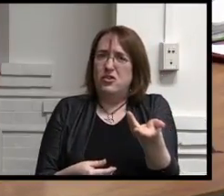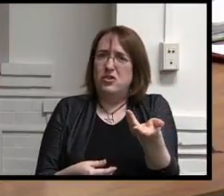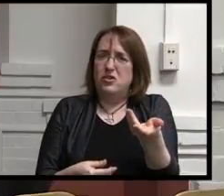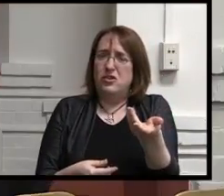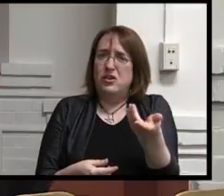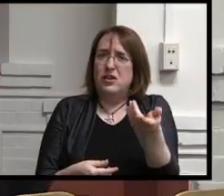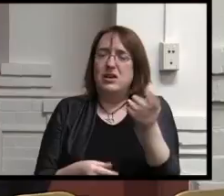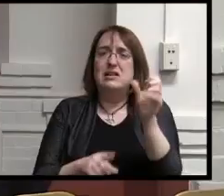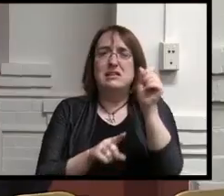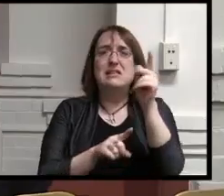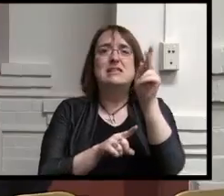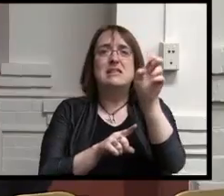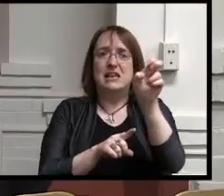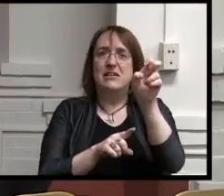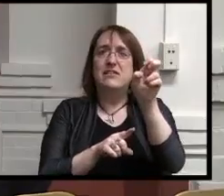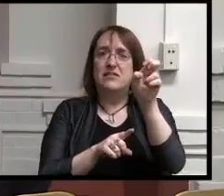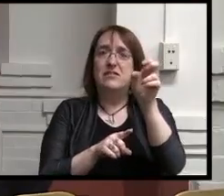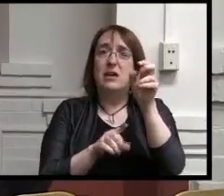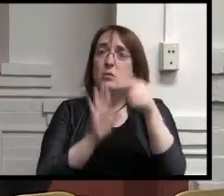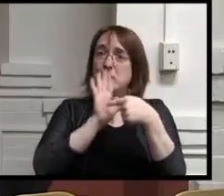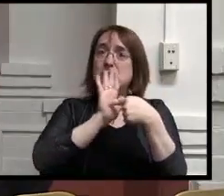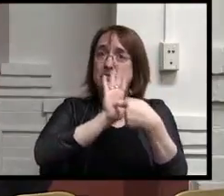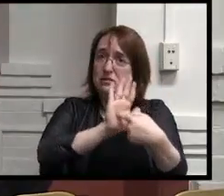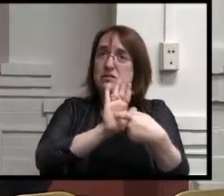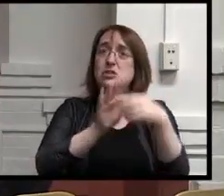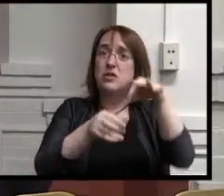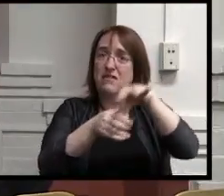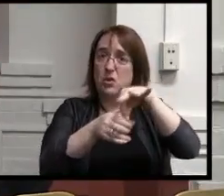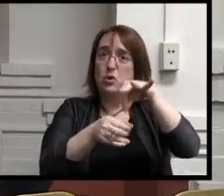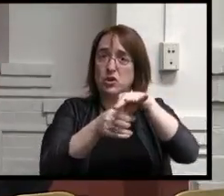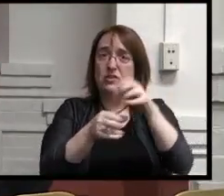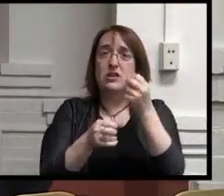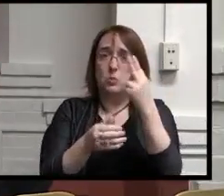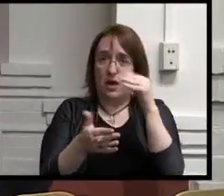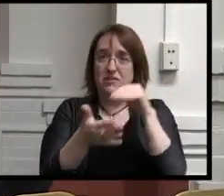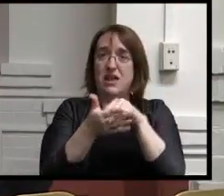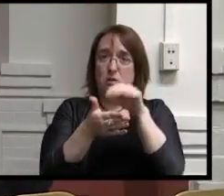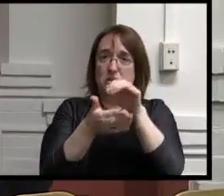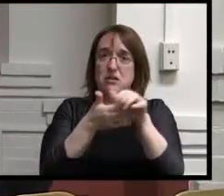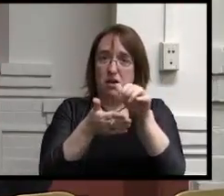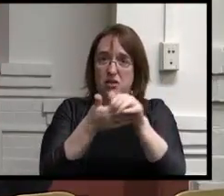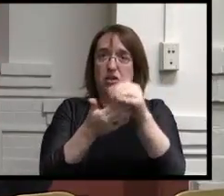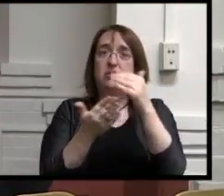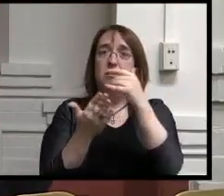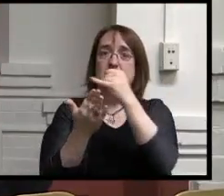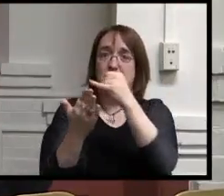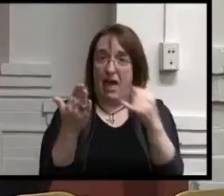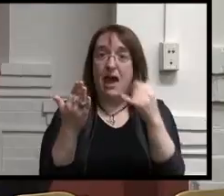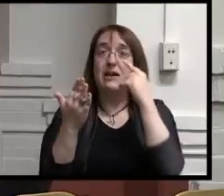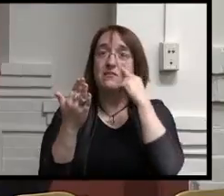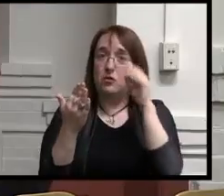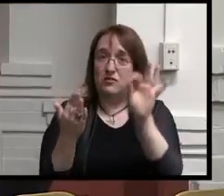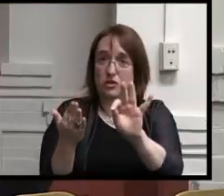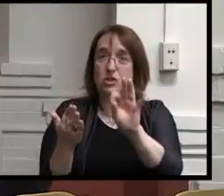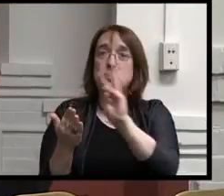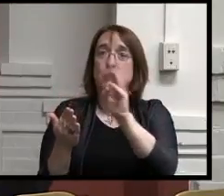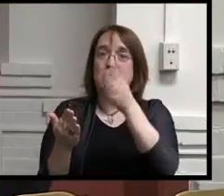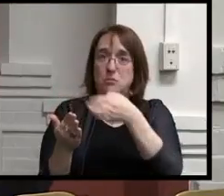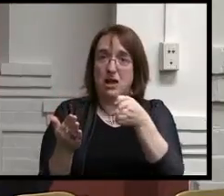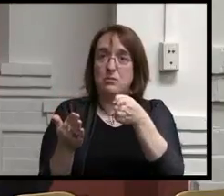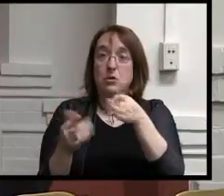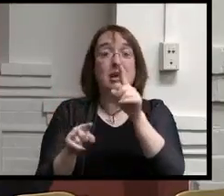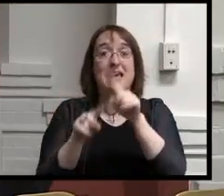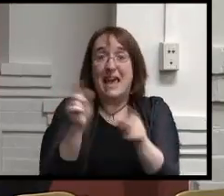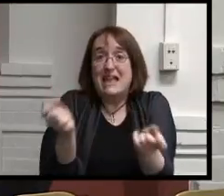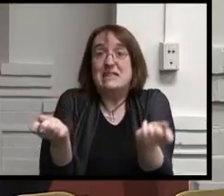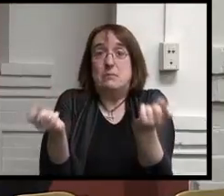been in the GMP budget. price? It went in front of the voters. $12,000 line item in the bond vote for furniture at West B. Right. We're not allowed to